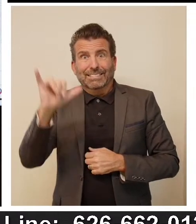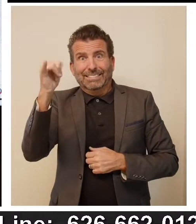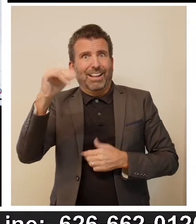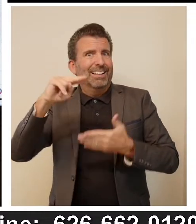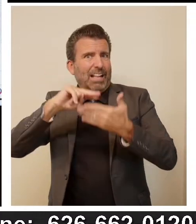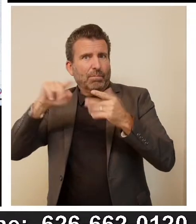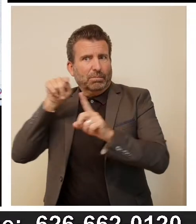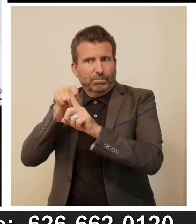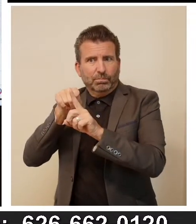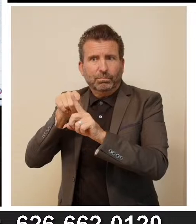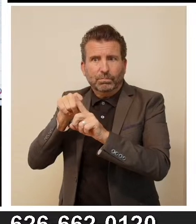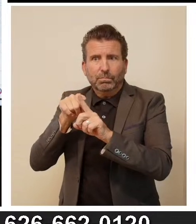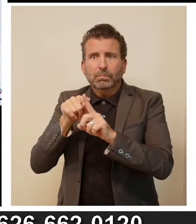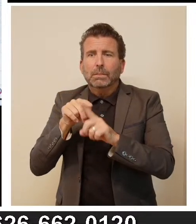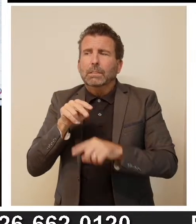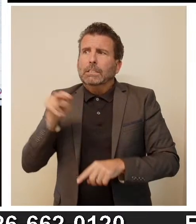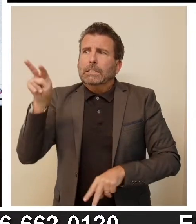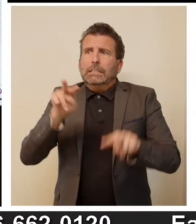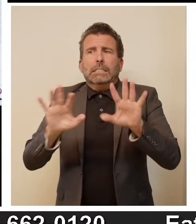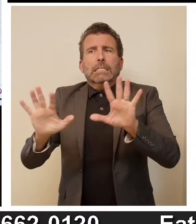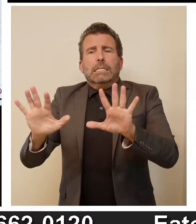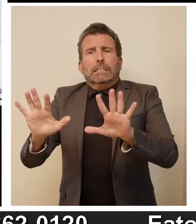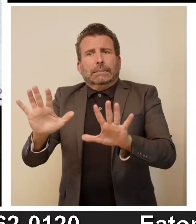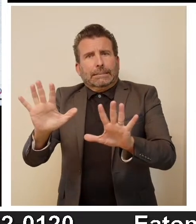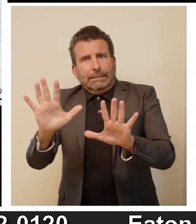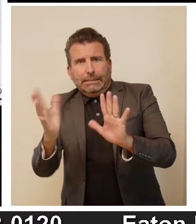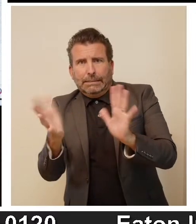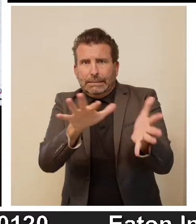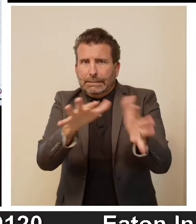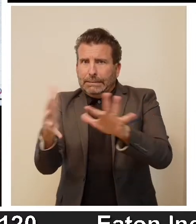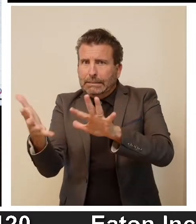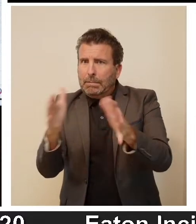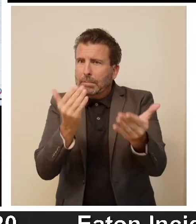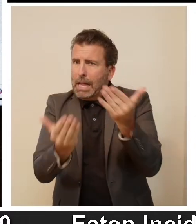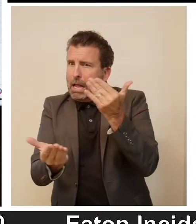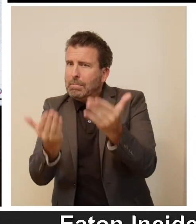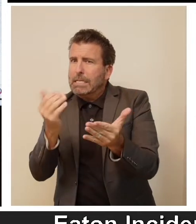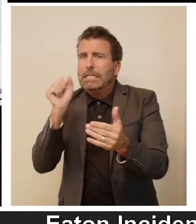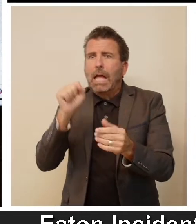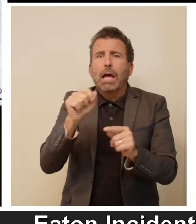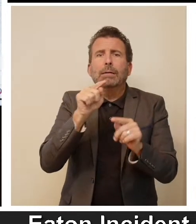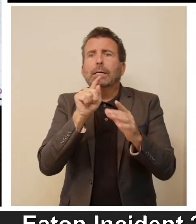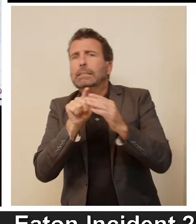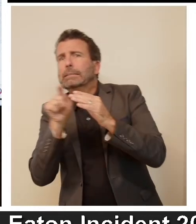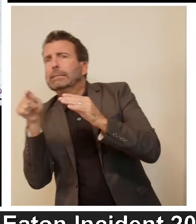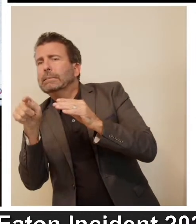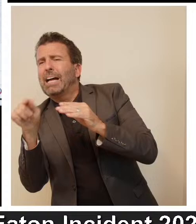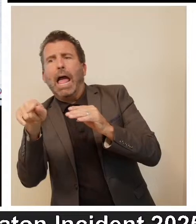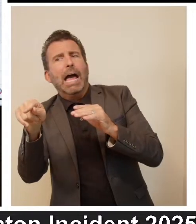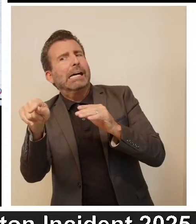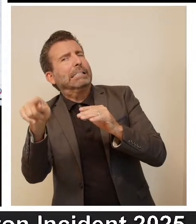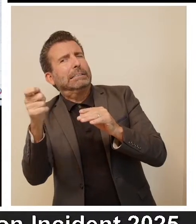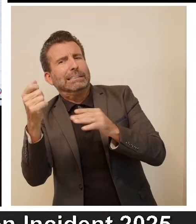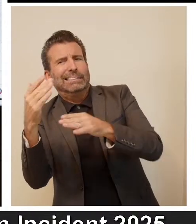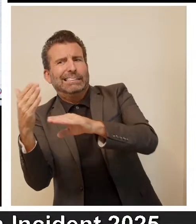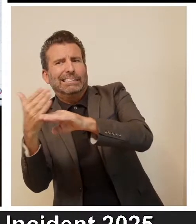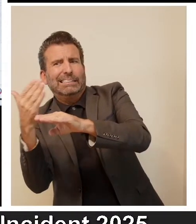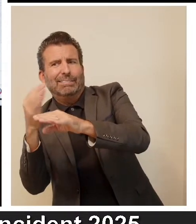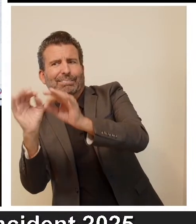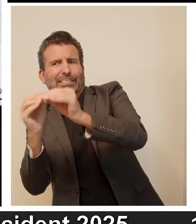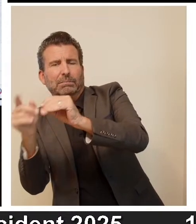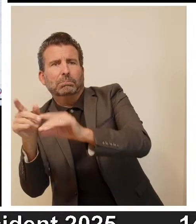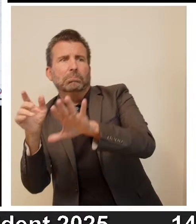use, meaning some areas of the building are unsafe, but other parts may be safe for limited occupancy or